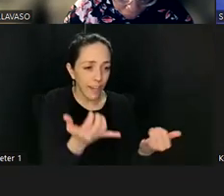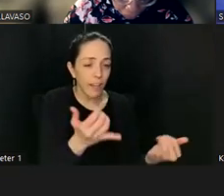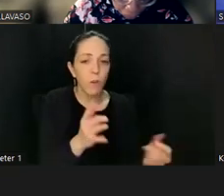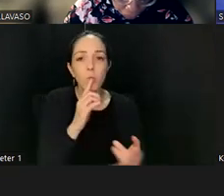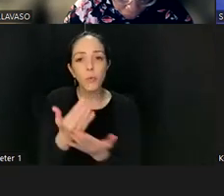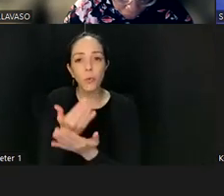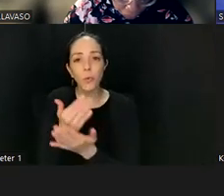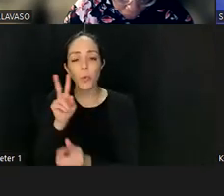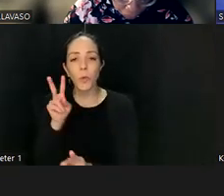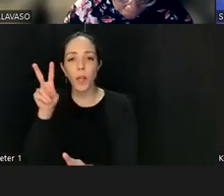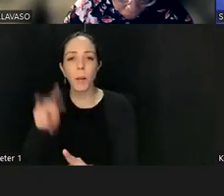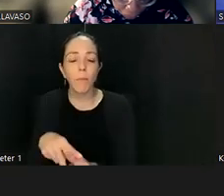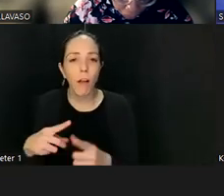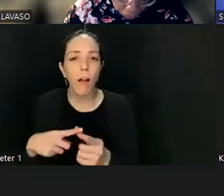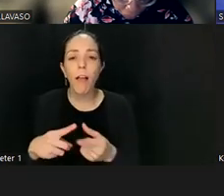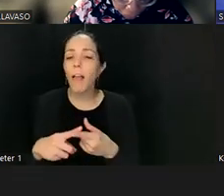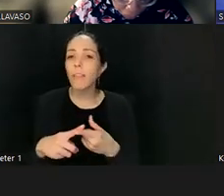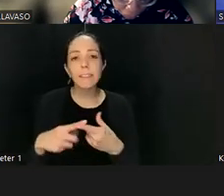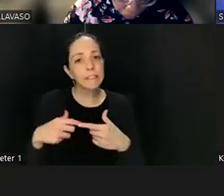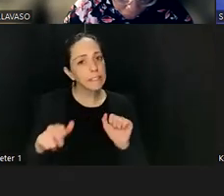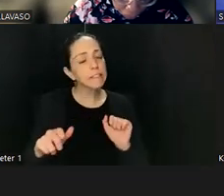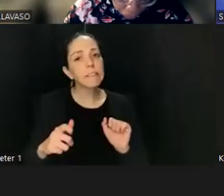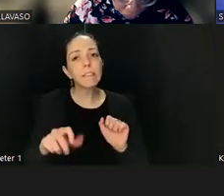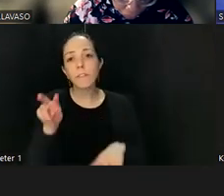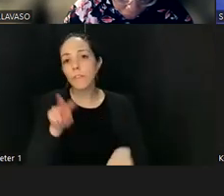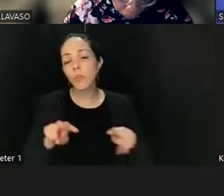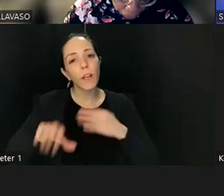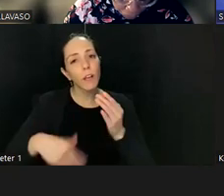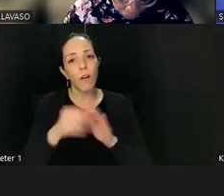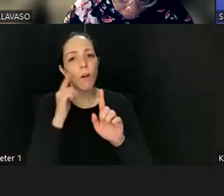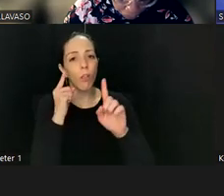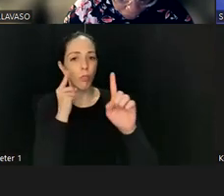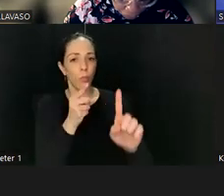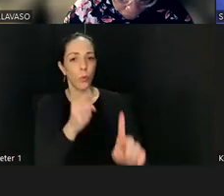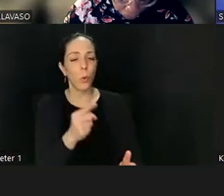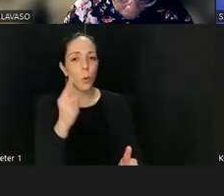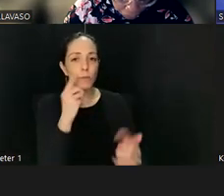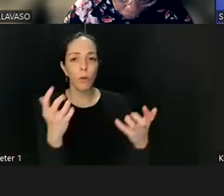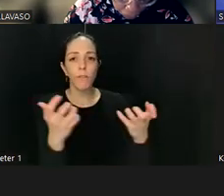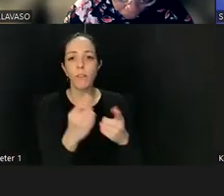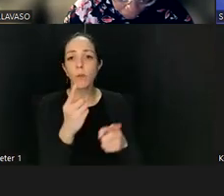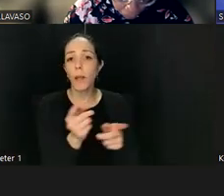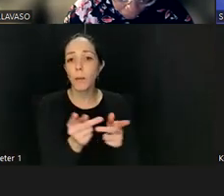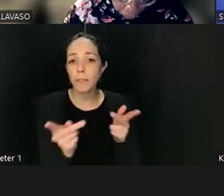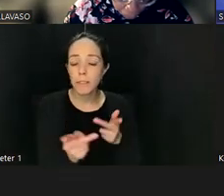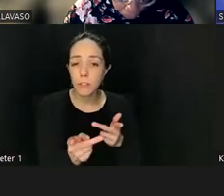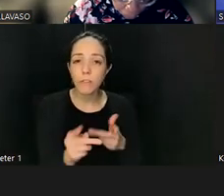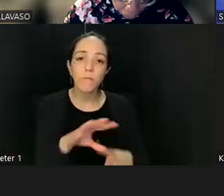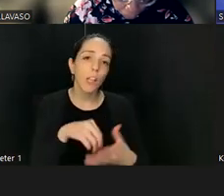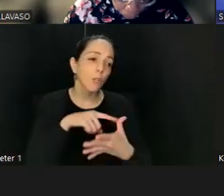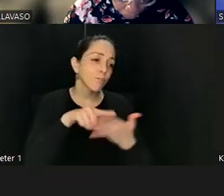would kind of fill out all of the diversity goals that there are for the board. And in terms of